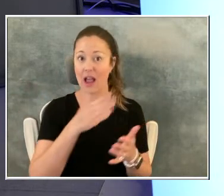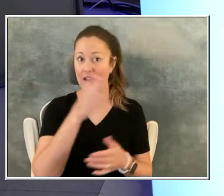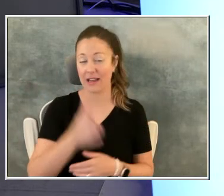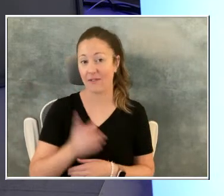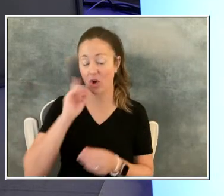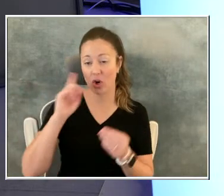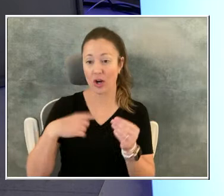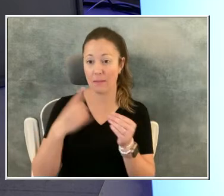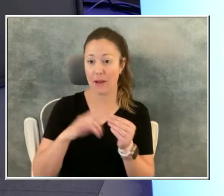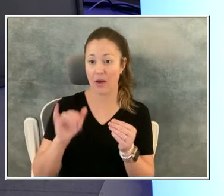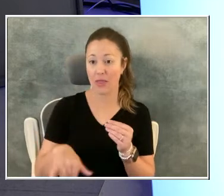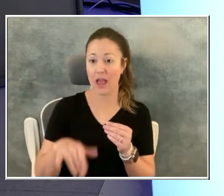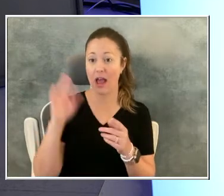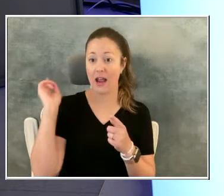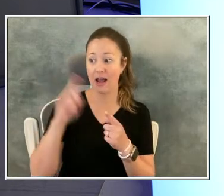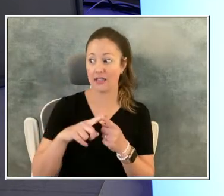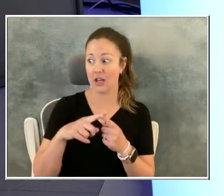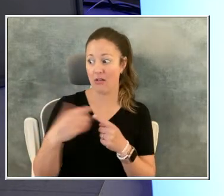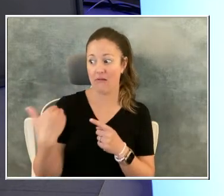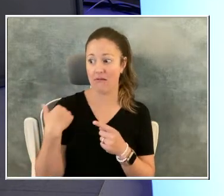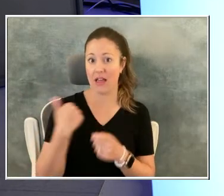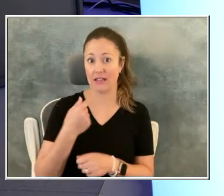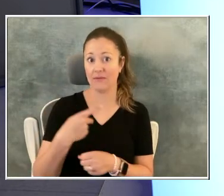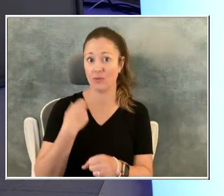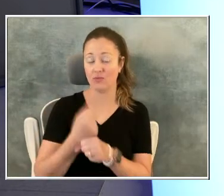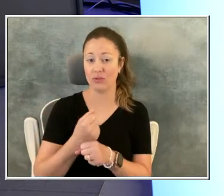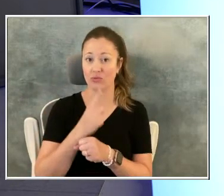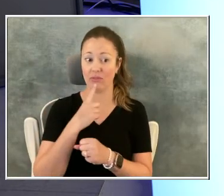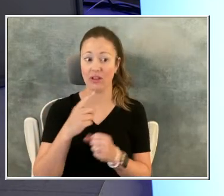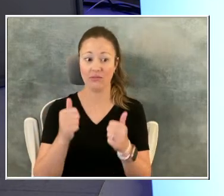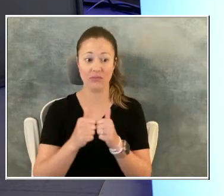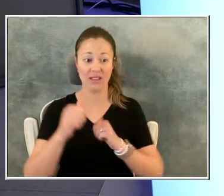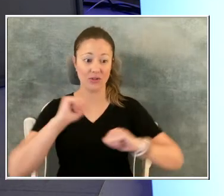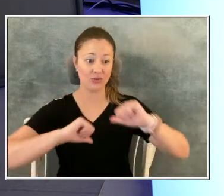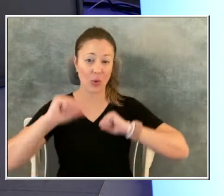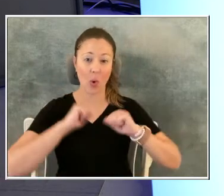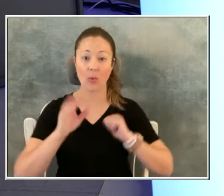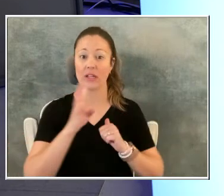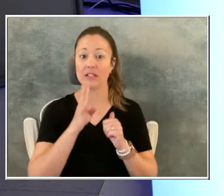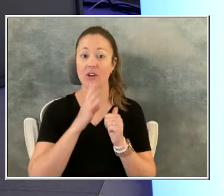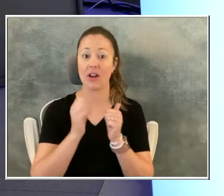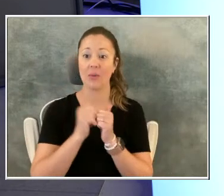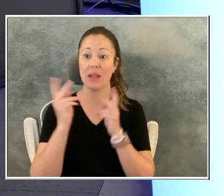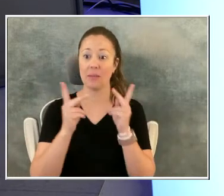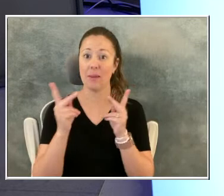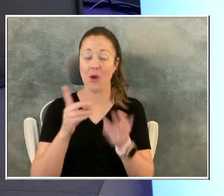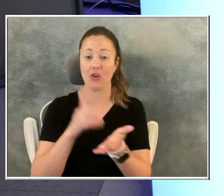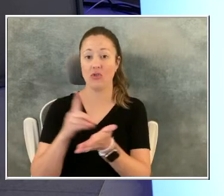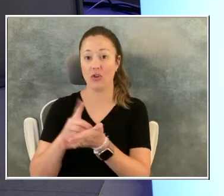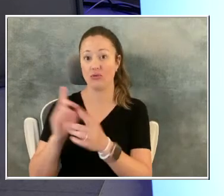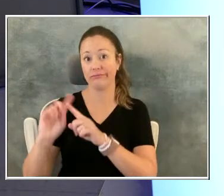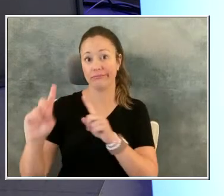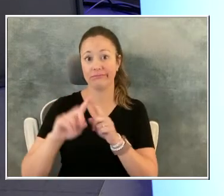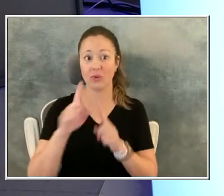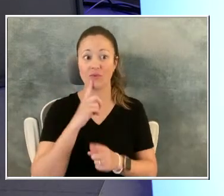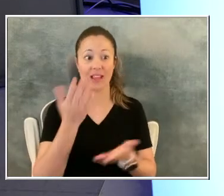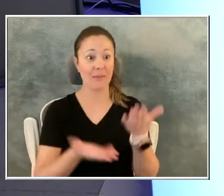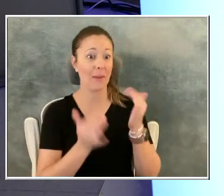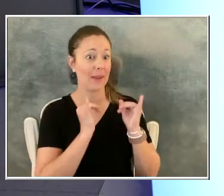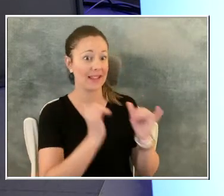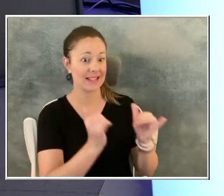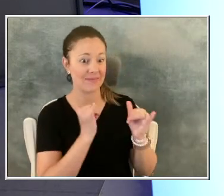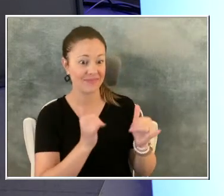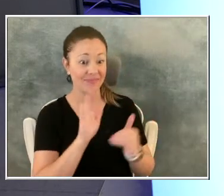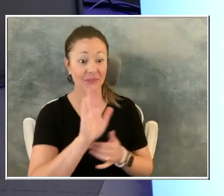until the last few years that, doing this program and talking to people like Dr. Winblad. So you must have been like me, maybe your friends who are